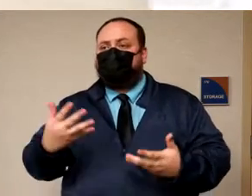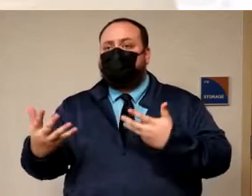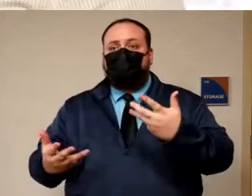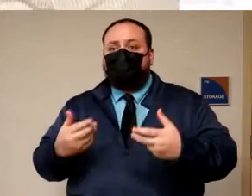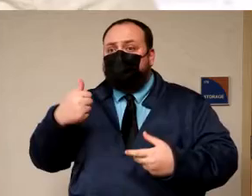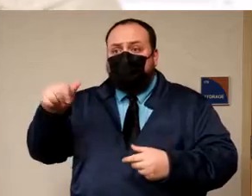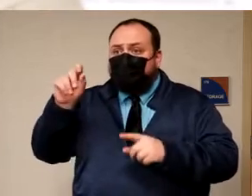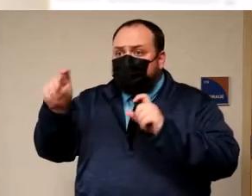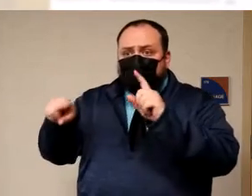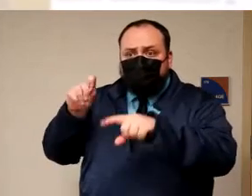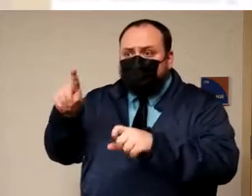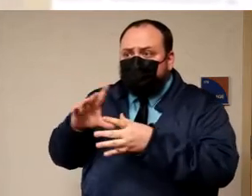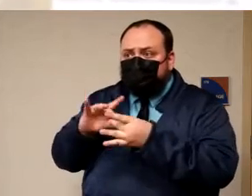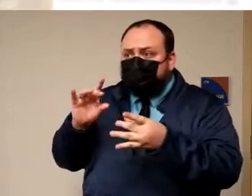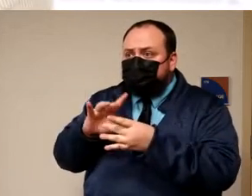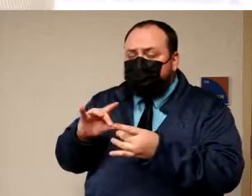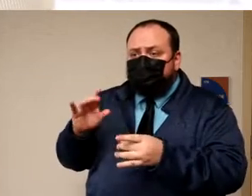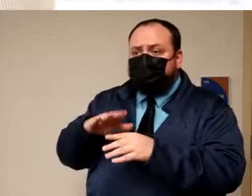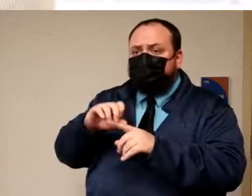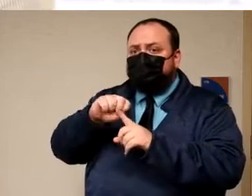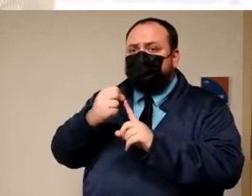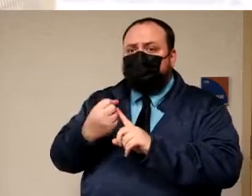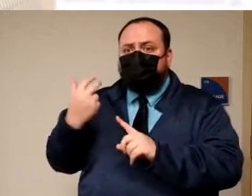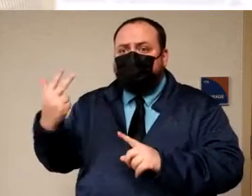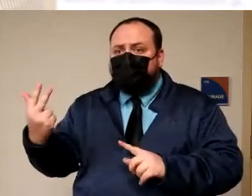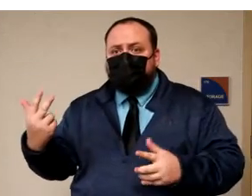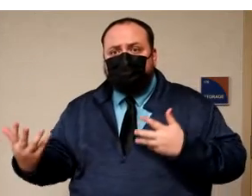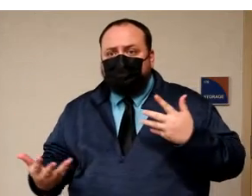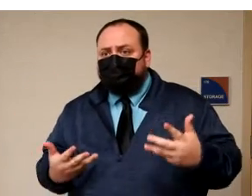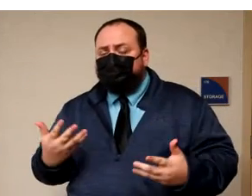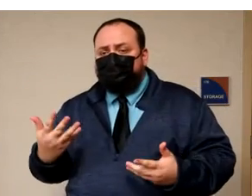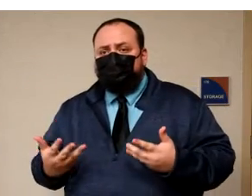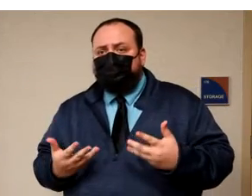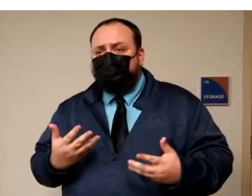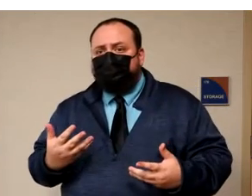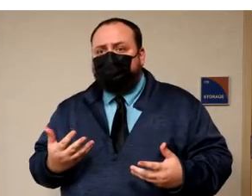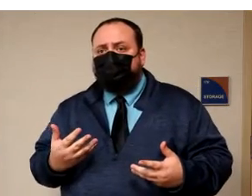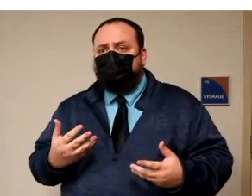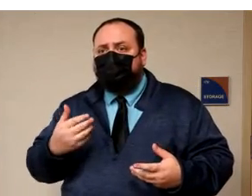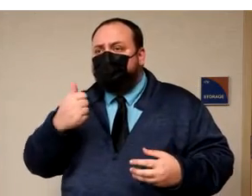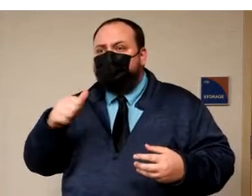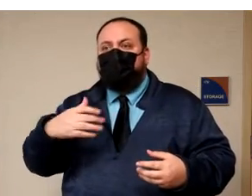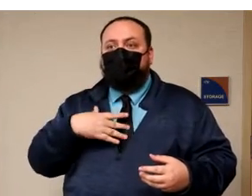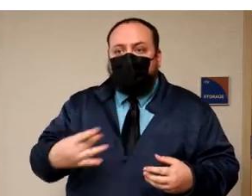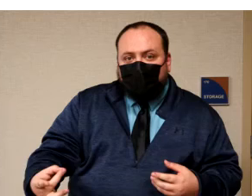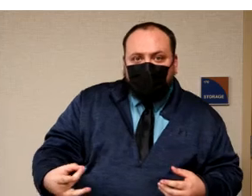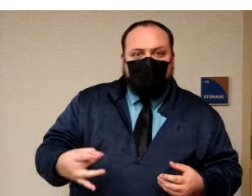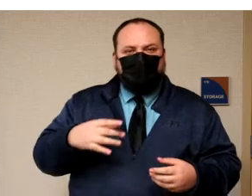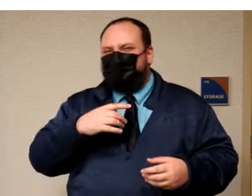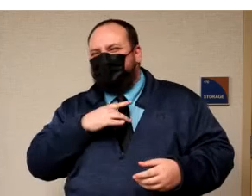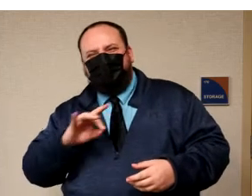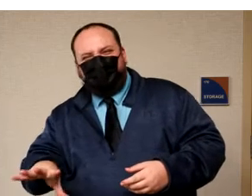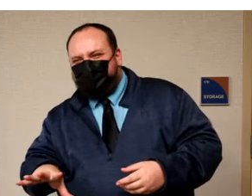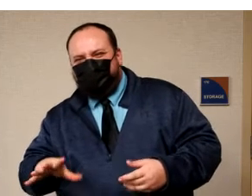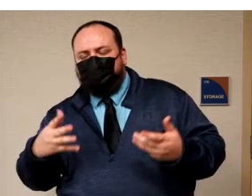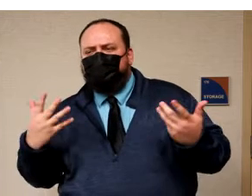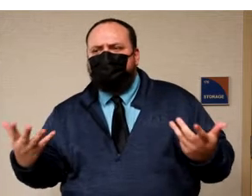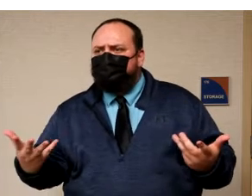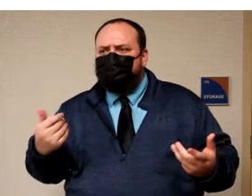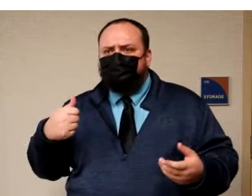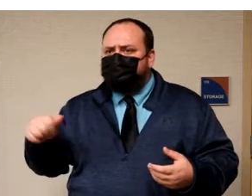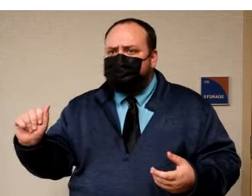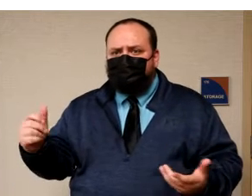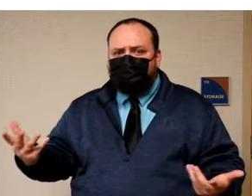Any questions or comments on Scenario 3? Any particular dislikes or likes about this map? Any notes at